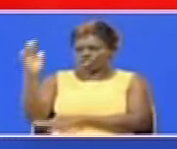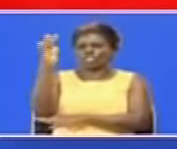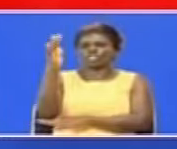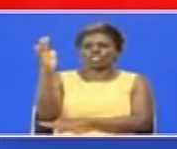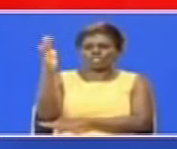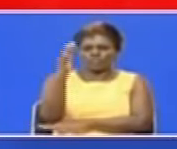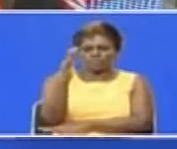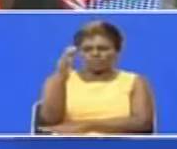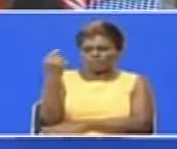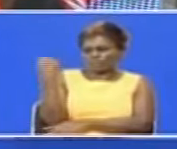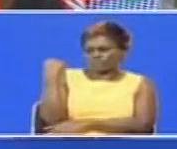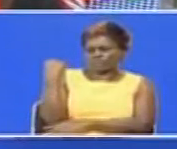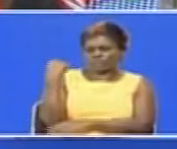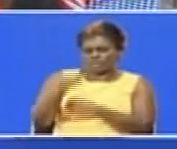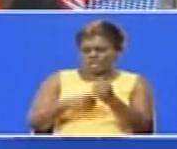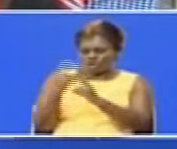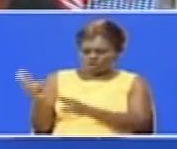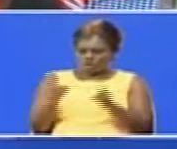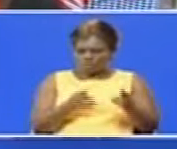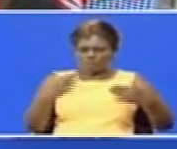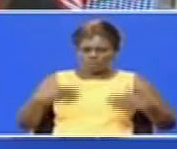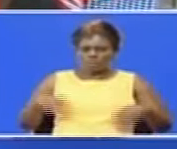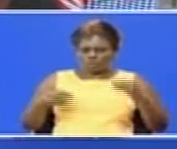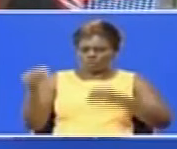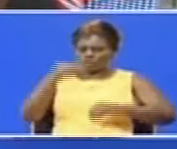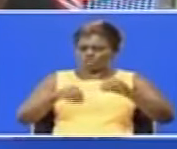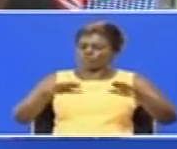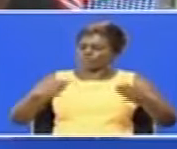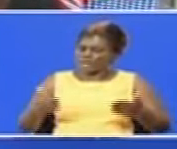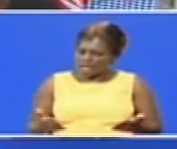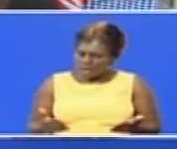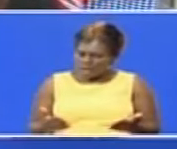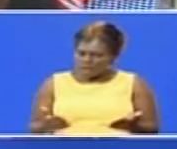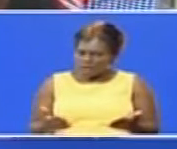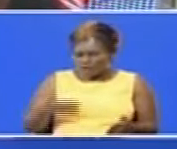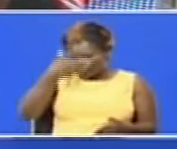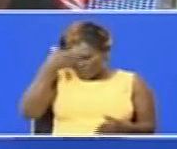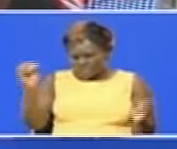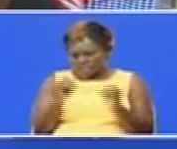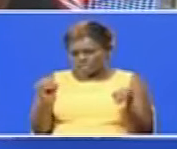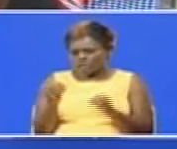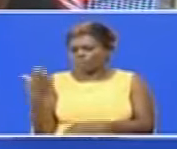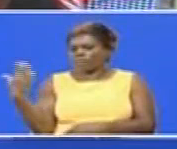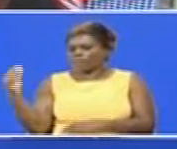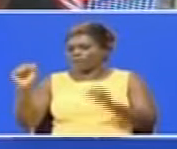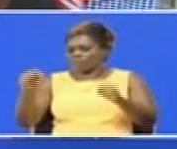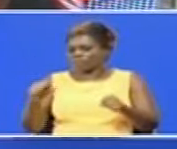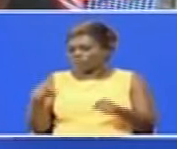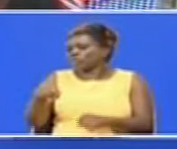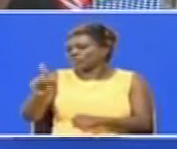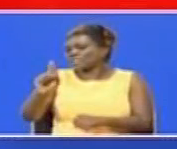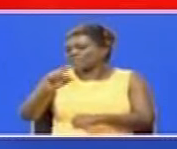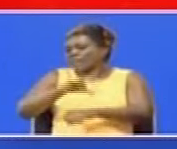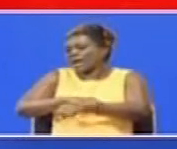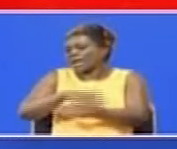in the years that we've been in existence. Ordinary people can make a contribution too, not to forget that waste paper can earn you some